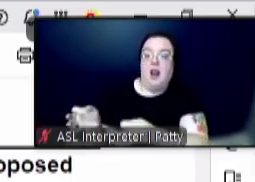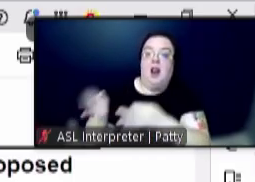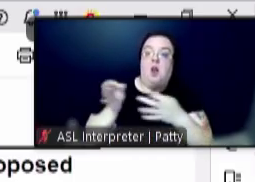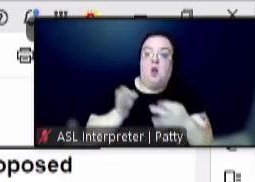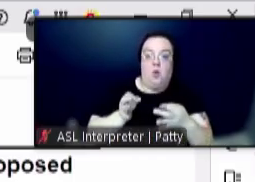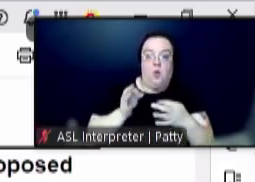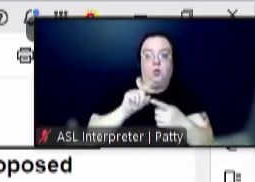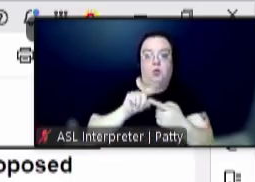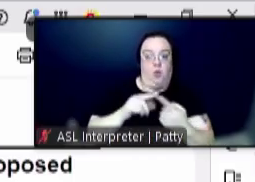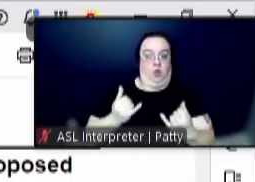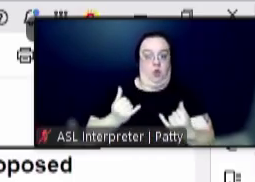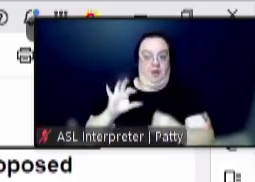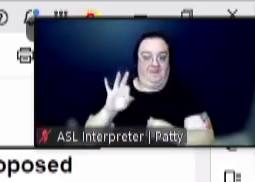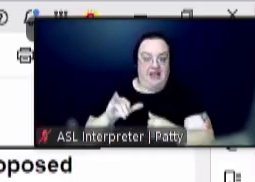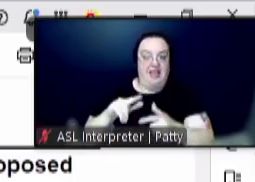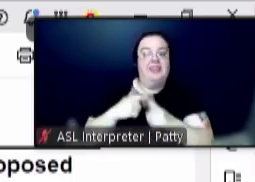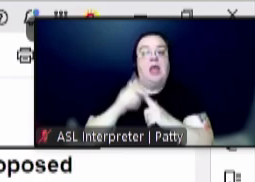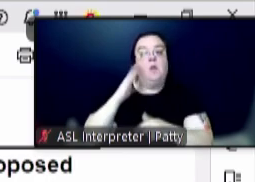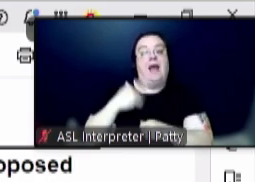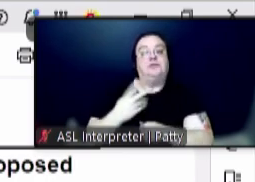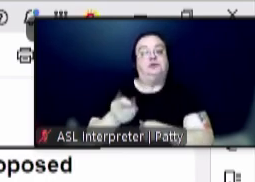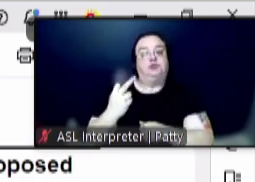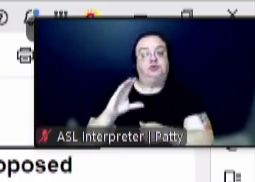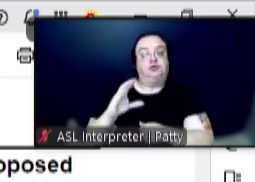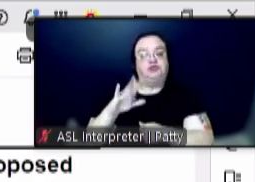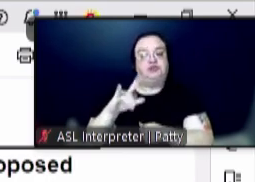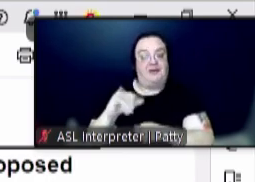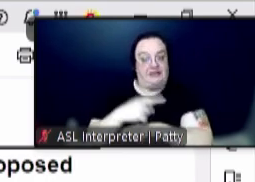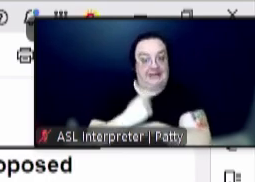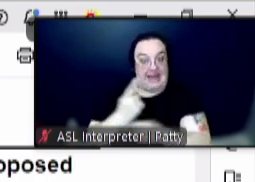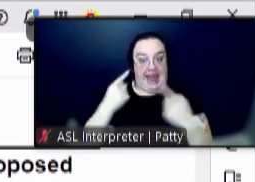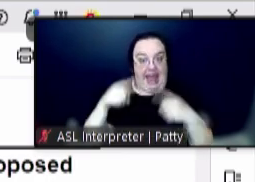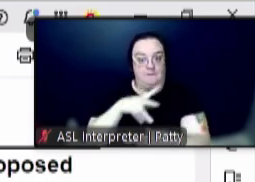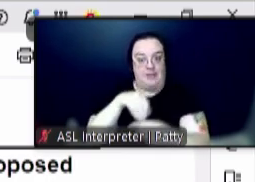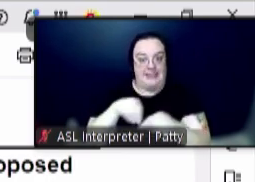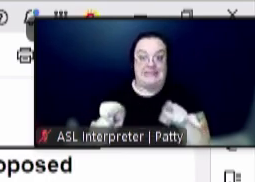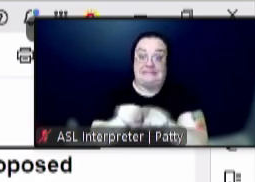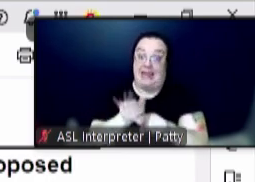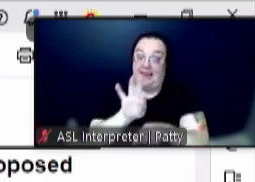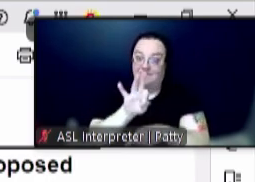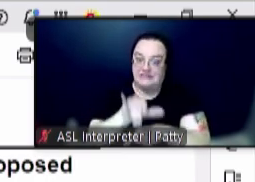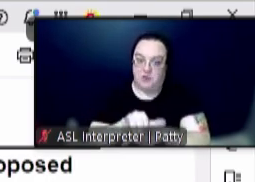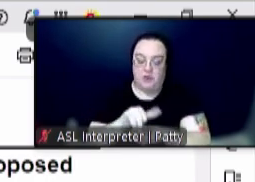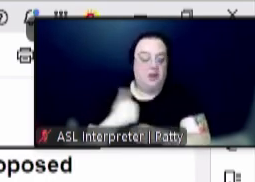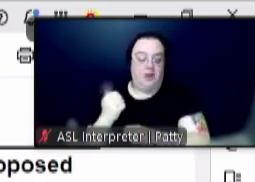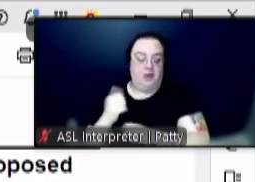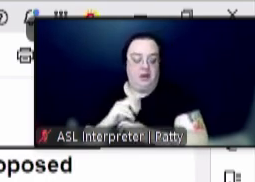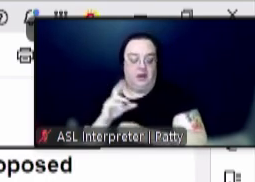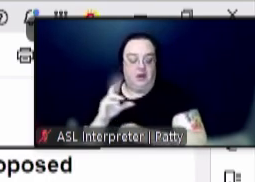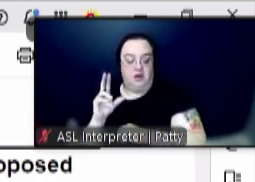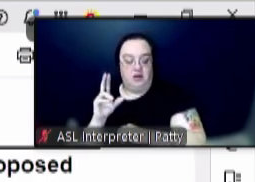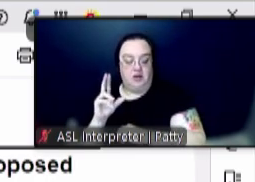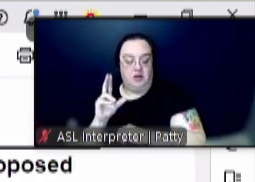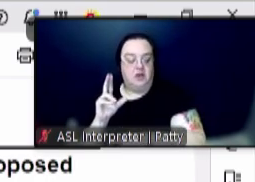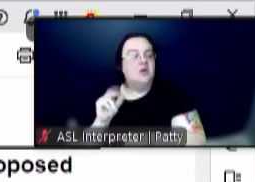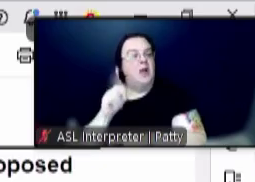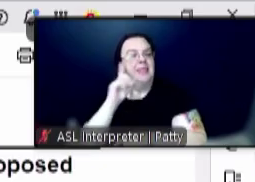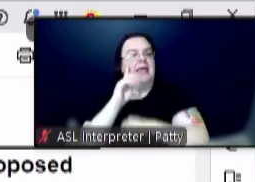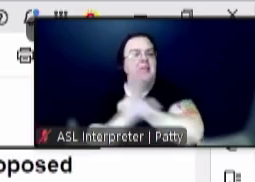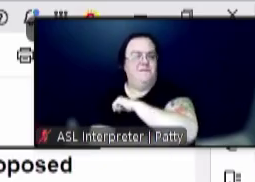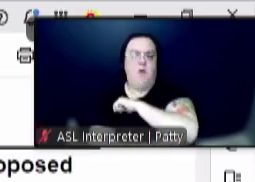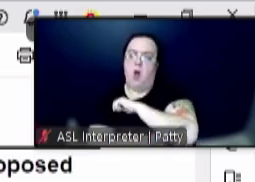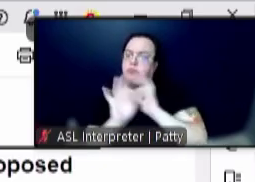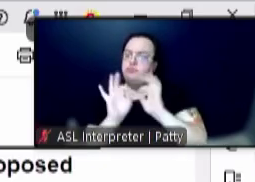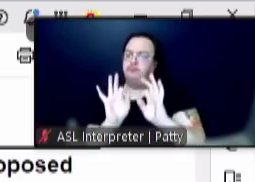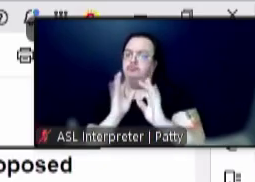year. But then we'd have two Cheverly days in the same fiscal year. Yeah, that's no. I think the fall has been good for us.